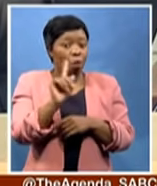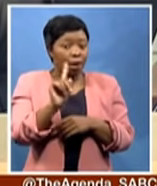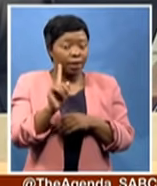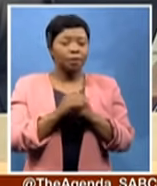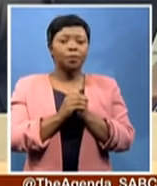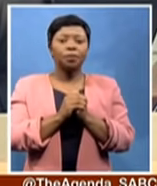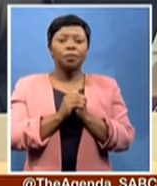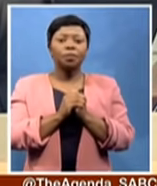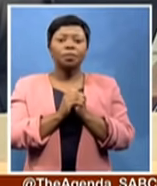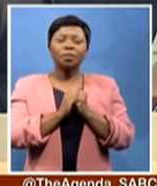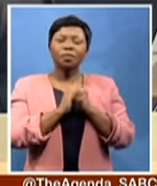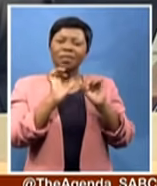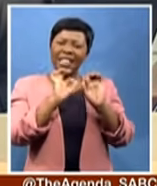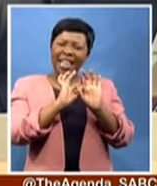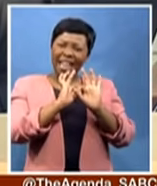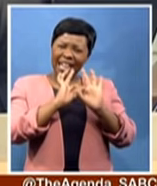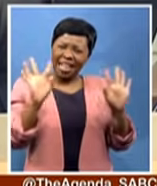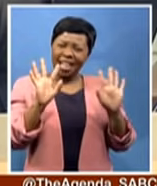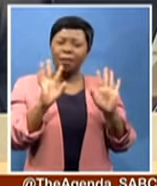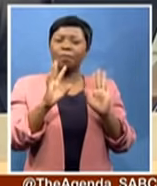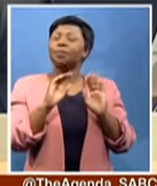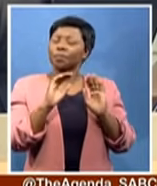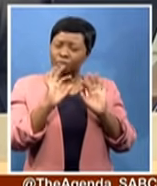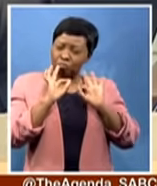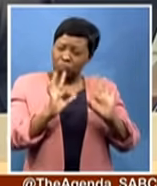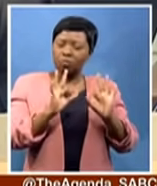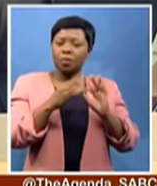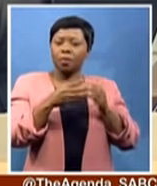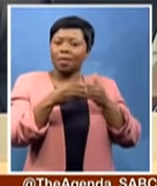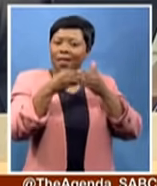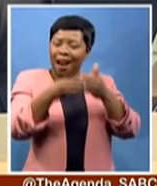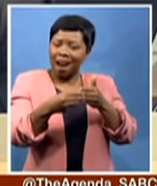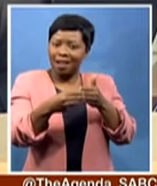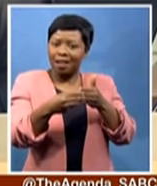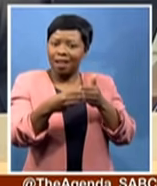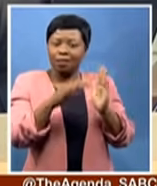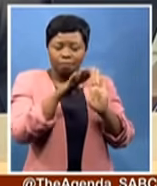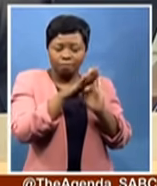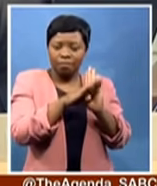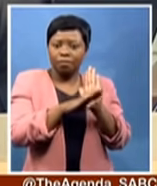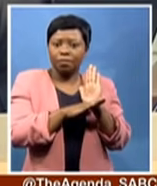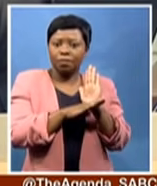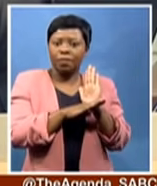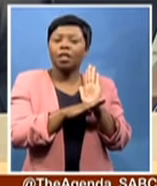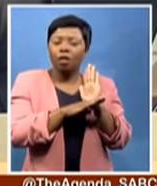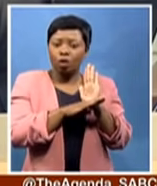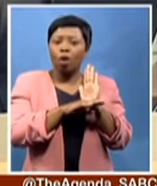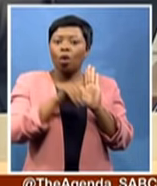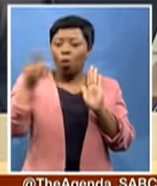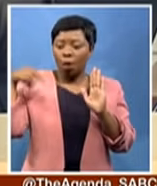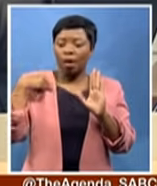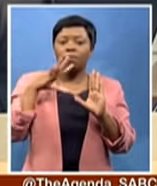guidelines, our leadership contests will continue to play themselves out in the shadows,